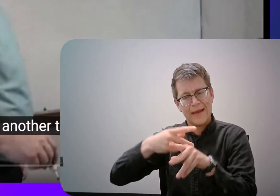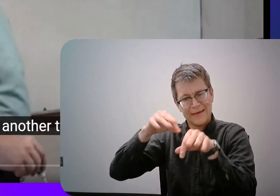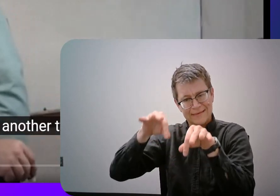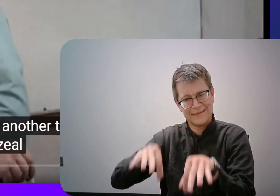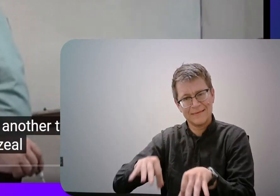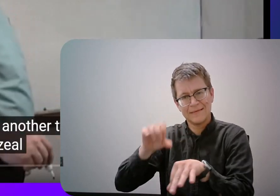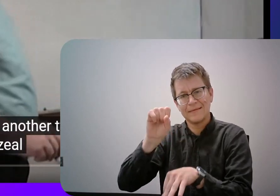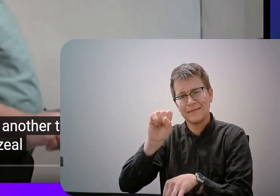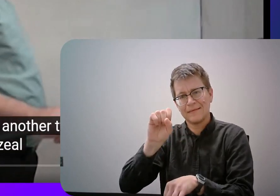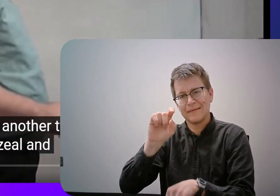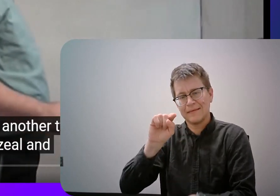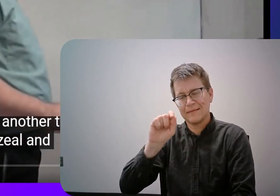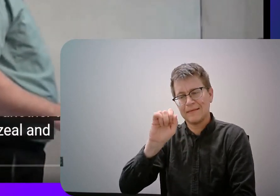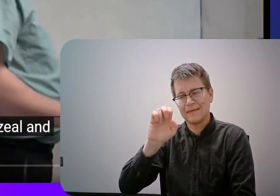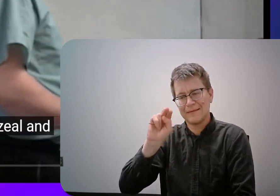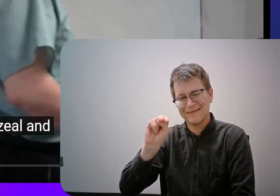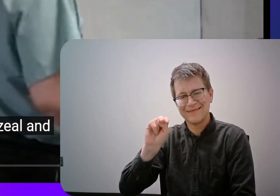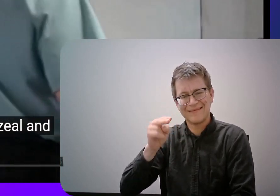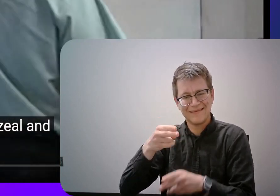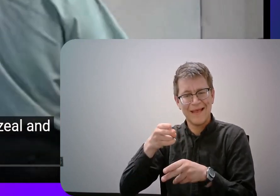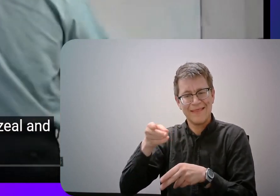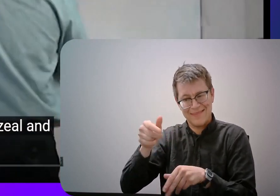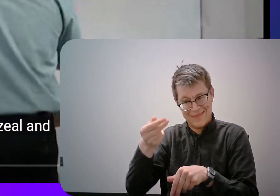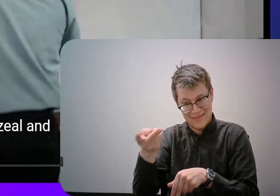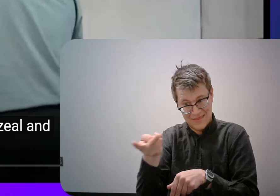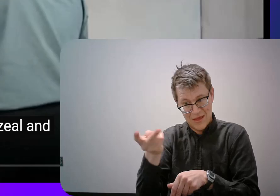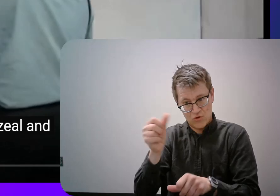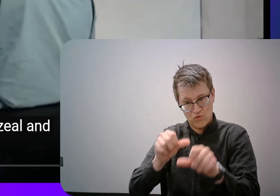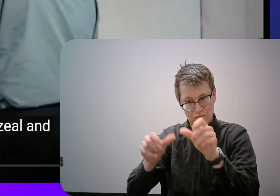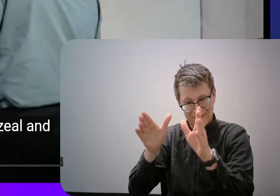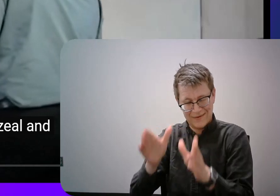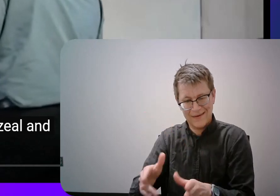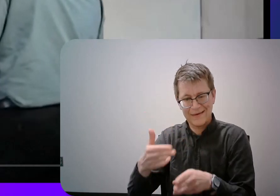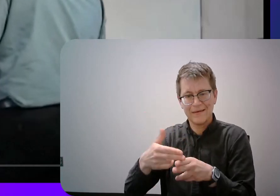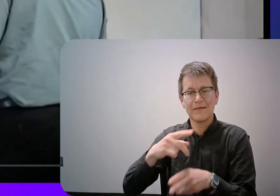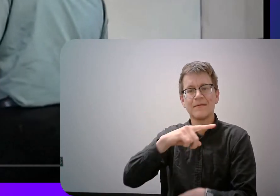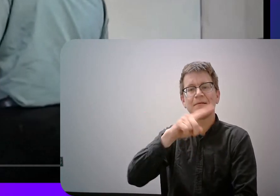two scientists, Zeal and Nielsen.